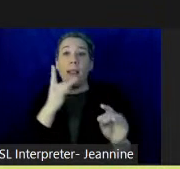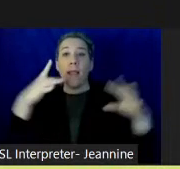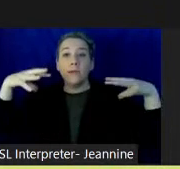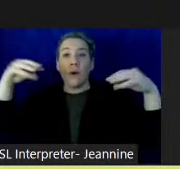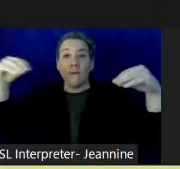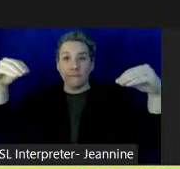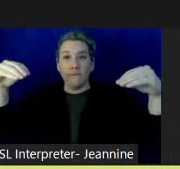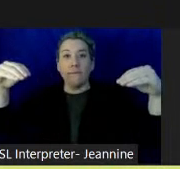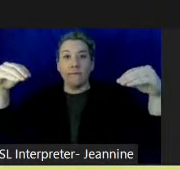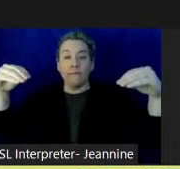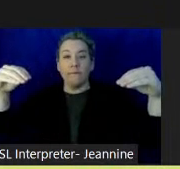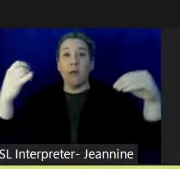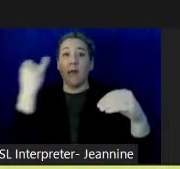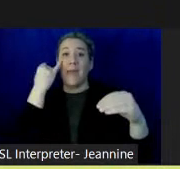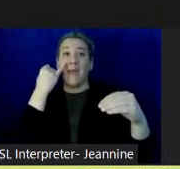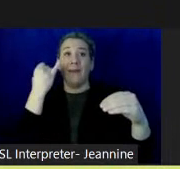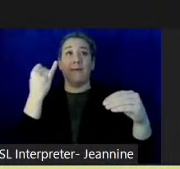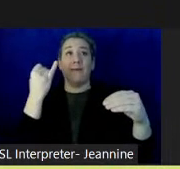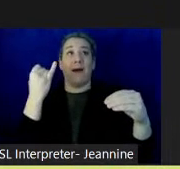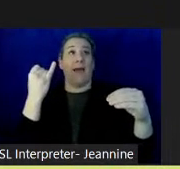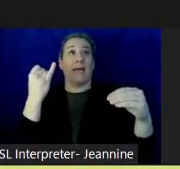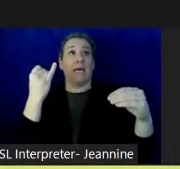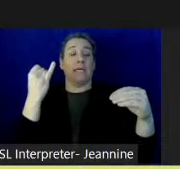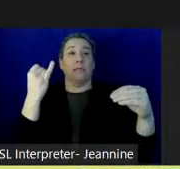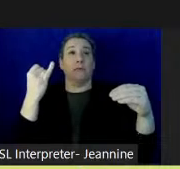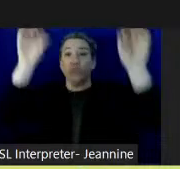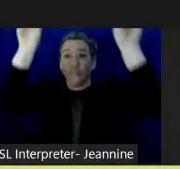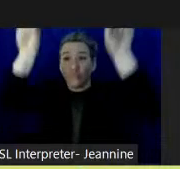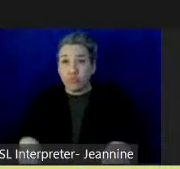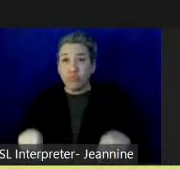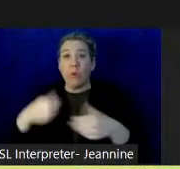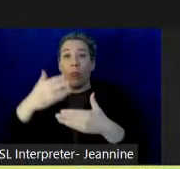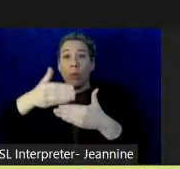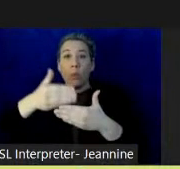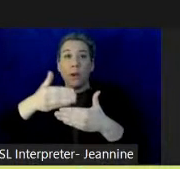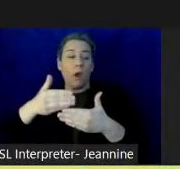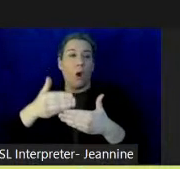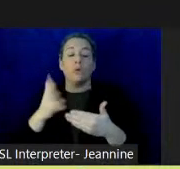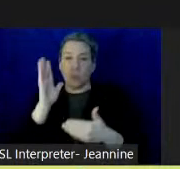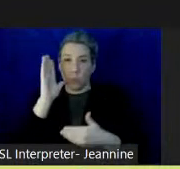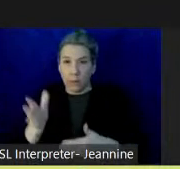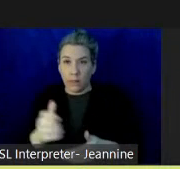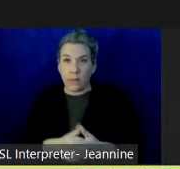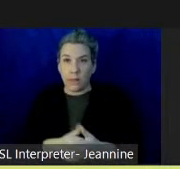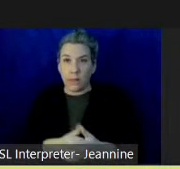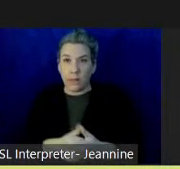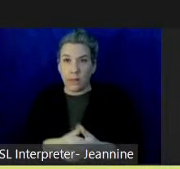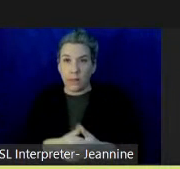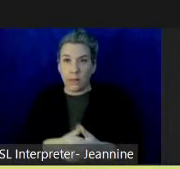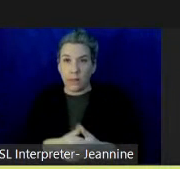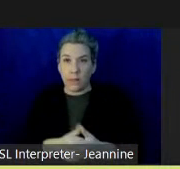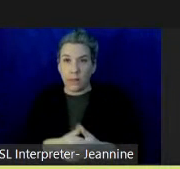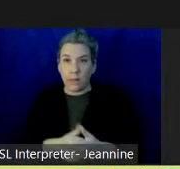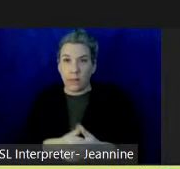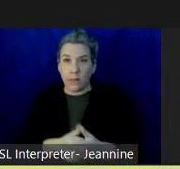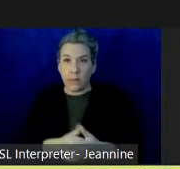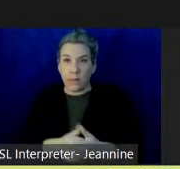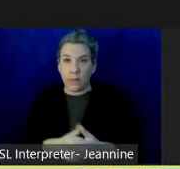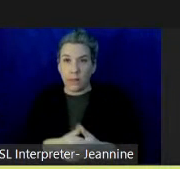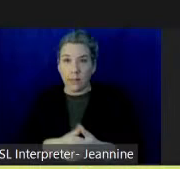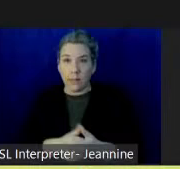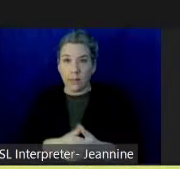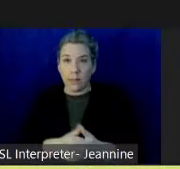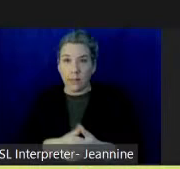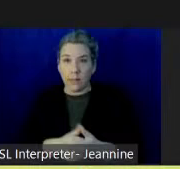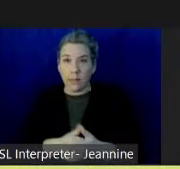have the ability to mask my windows by drawing some shades or some curtains, I'm going to do that. I'm going to get myself down low to the ground and away from those window openings and